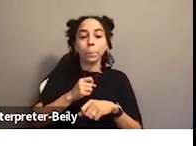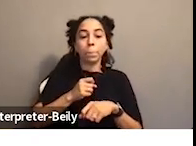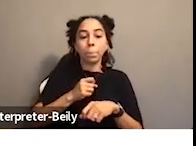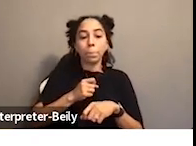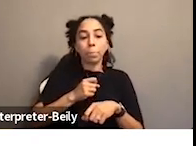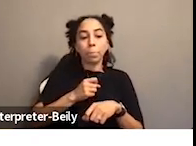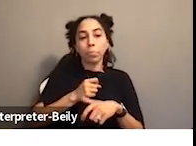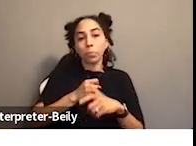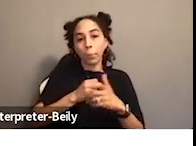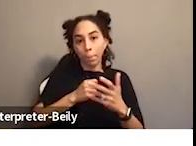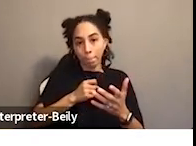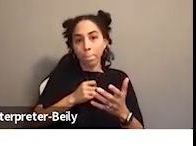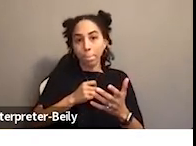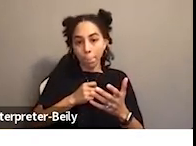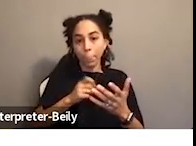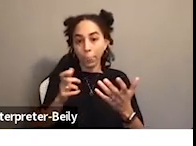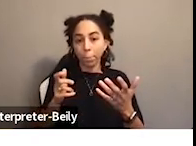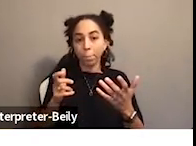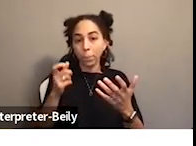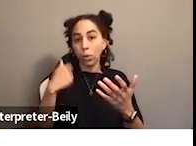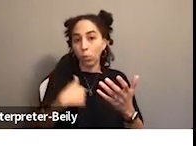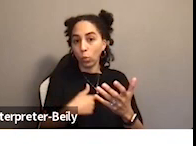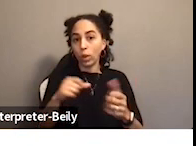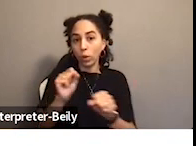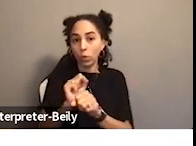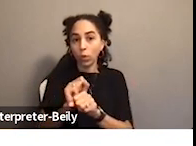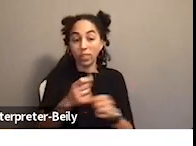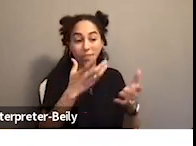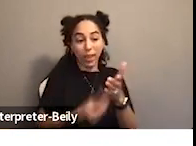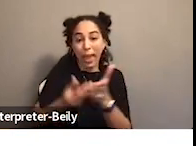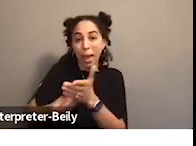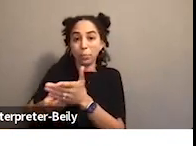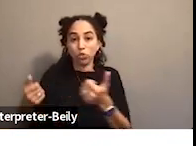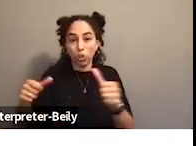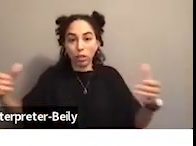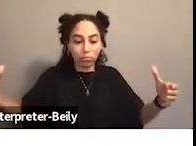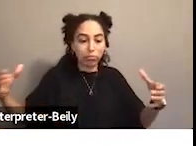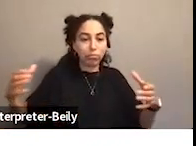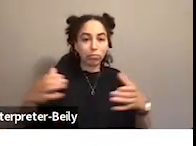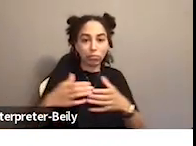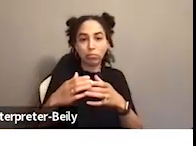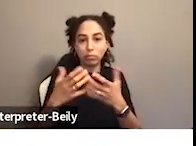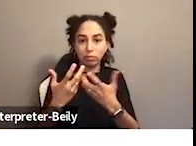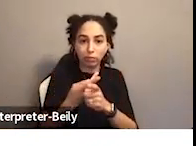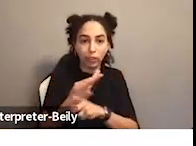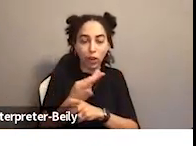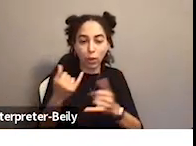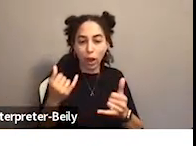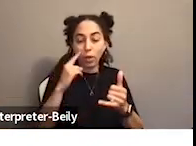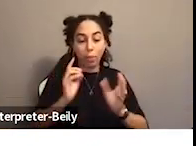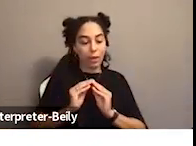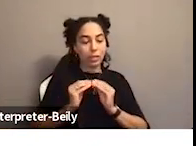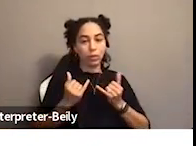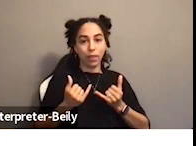in the manner that they have. We are working to close some of those gaps. That's one of the meetings that we have now, because it's a little